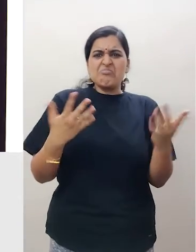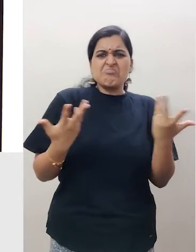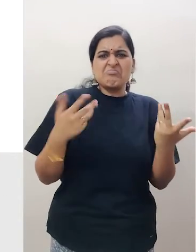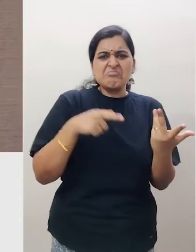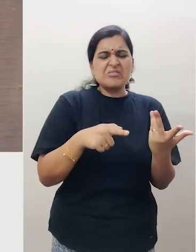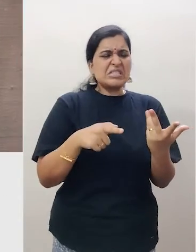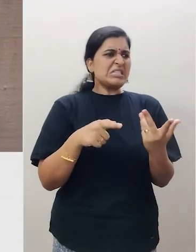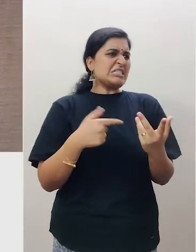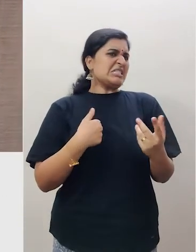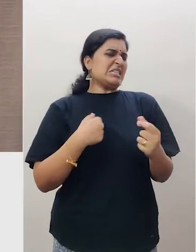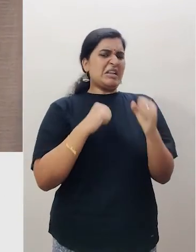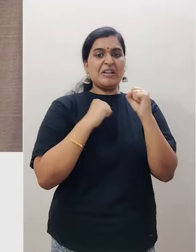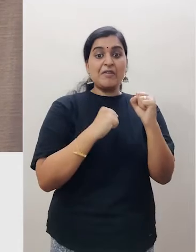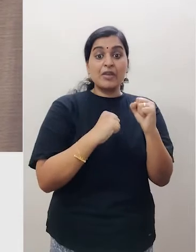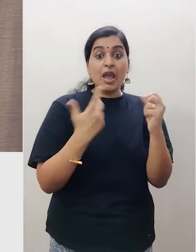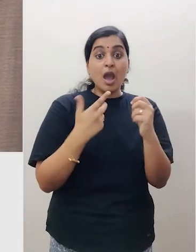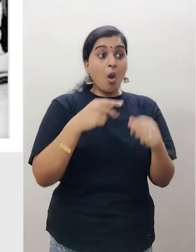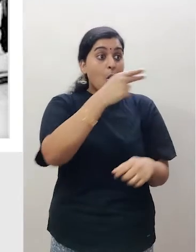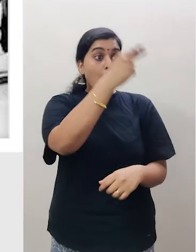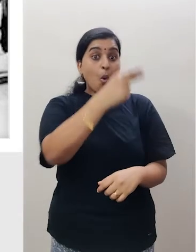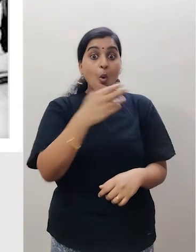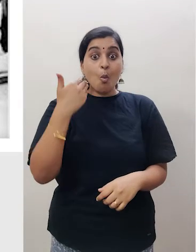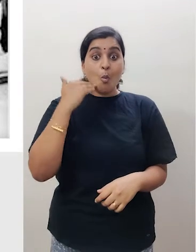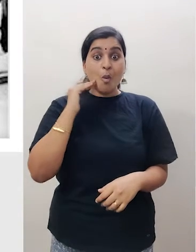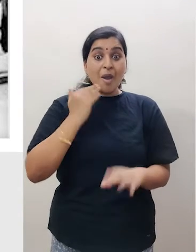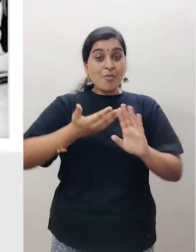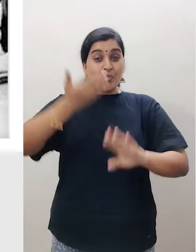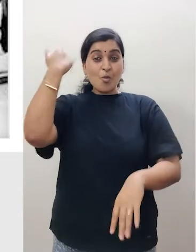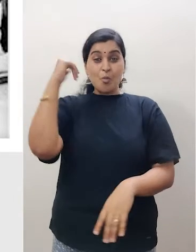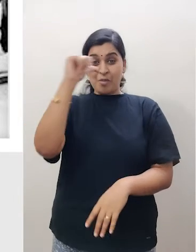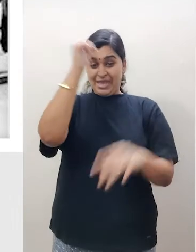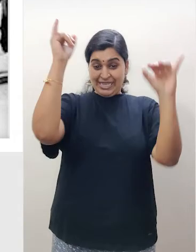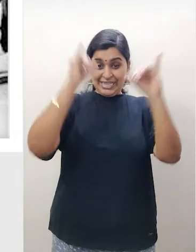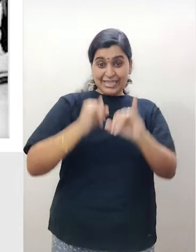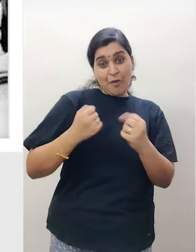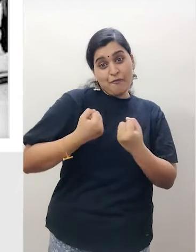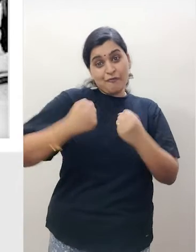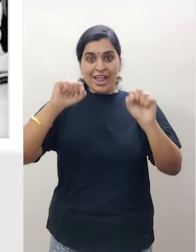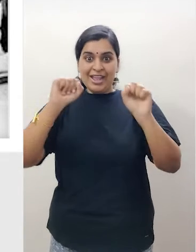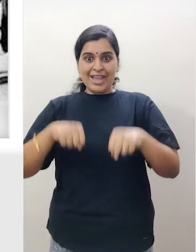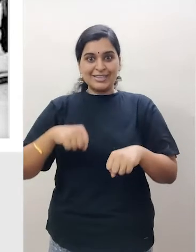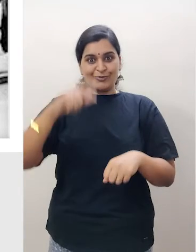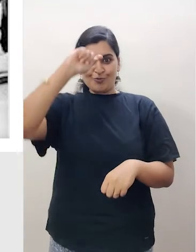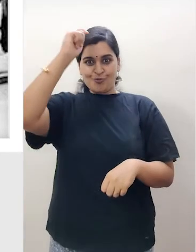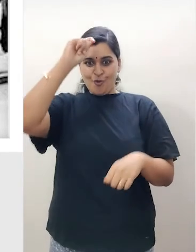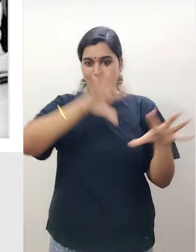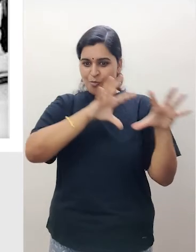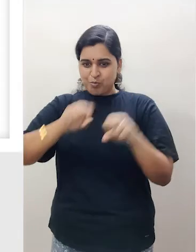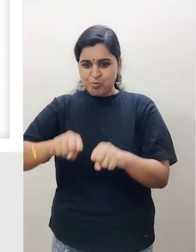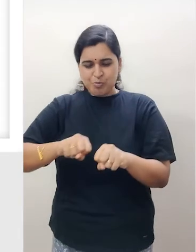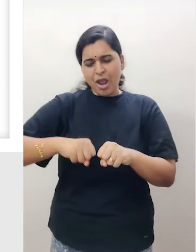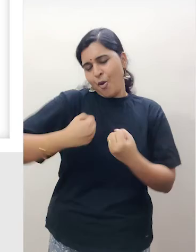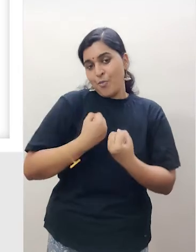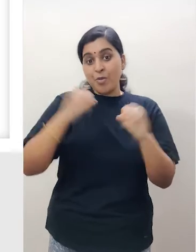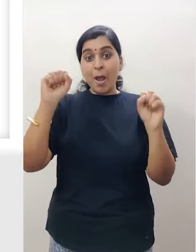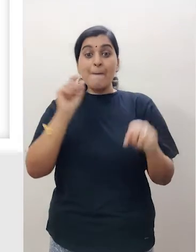India was still in a very challenging position. While there's freedom from British rule, and there's a dream of a secular